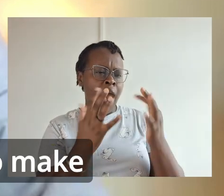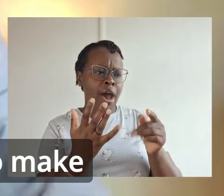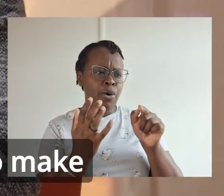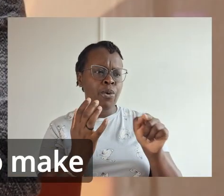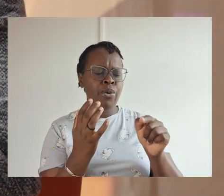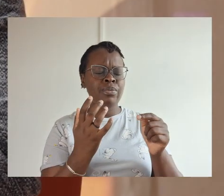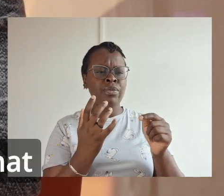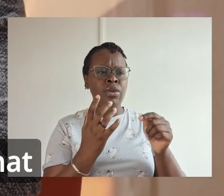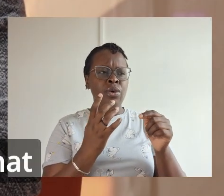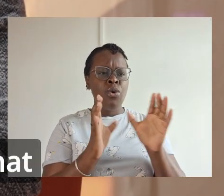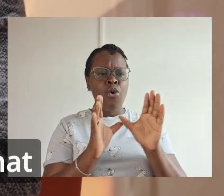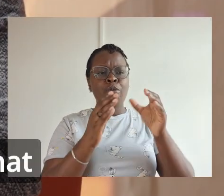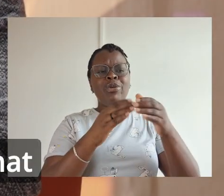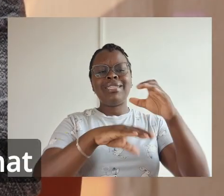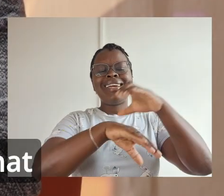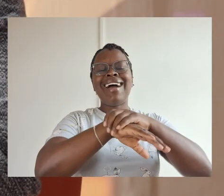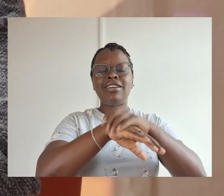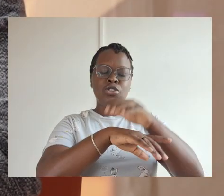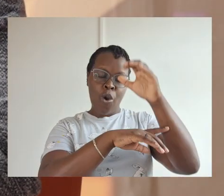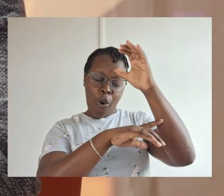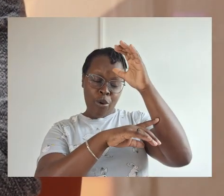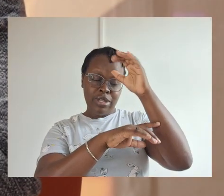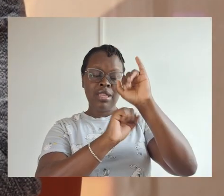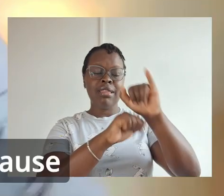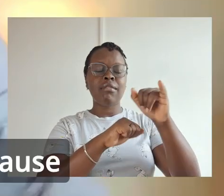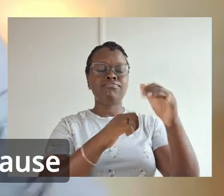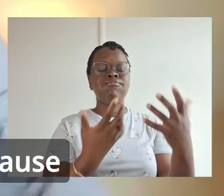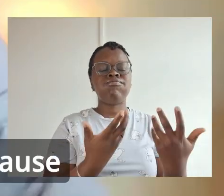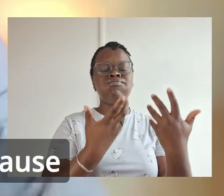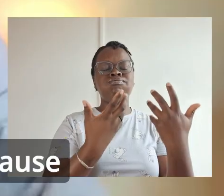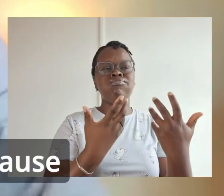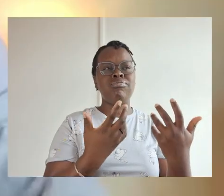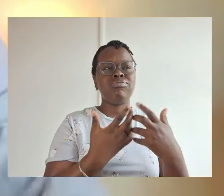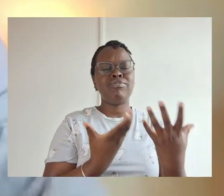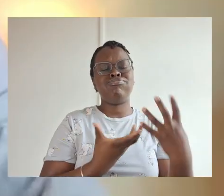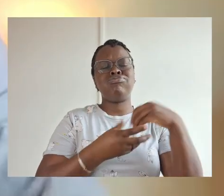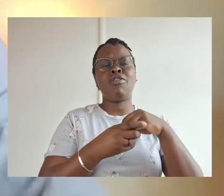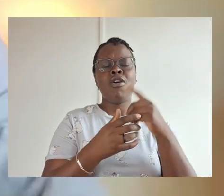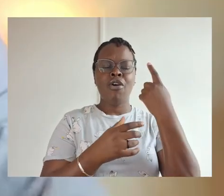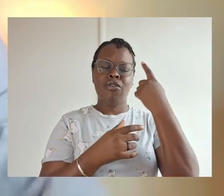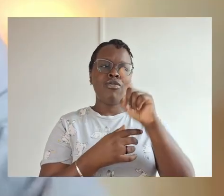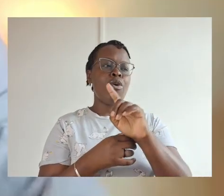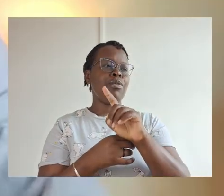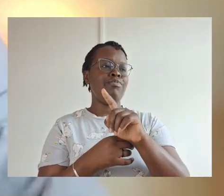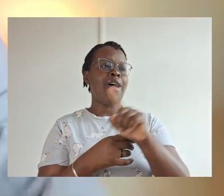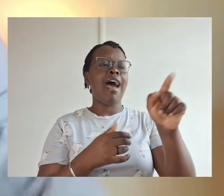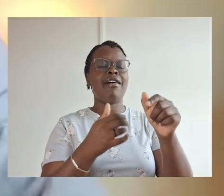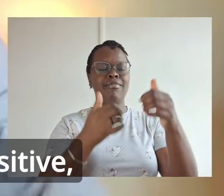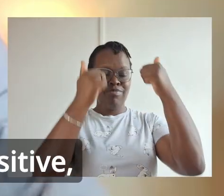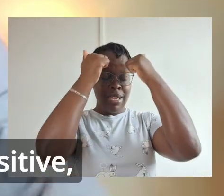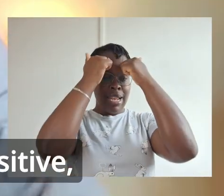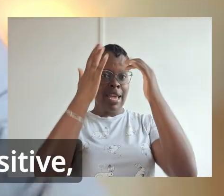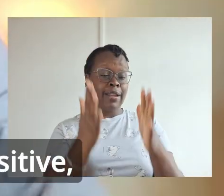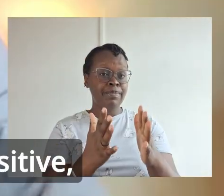attire, to make sure that every community gets the content that is relevant with them. And also culturally sensitive, because there's some content that is very sensitive. In